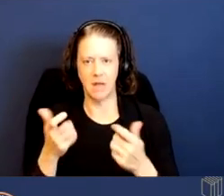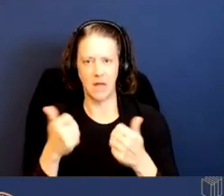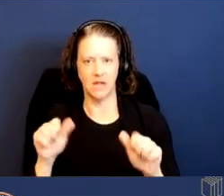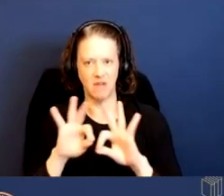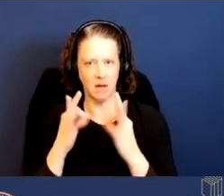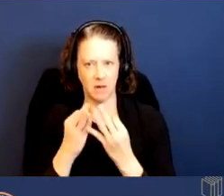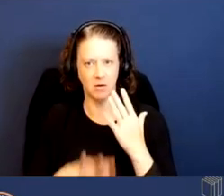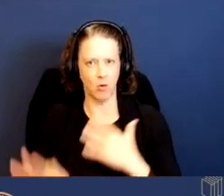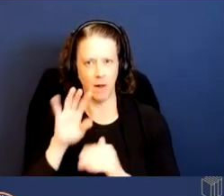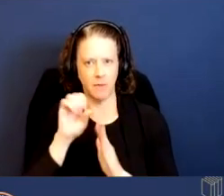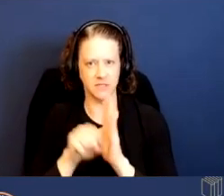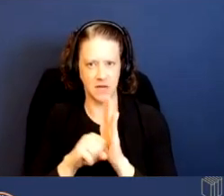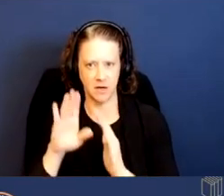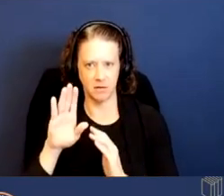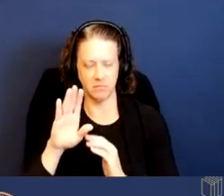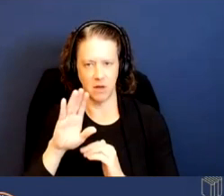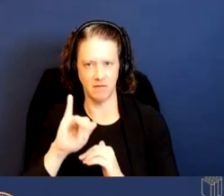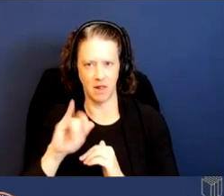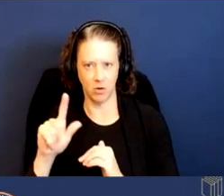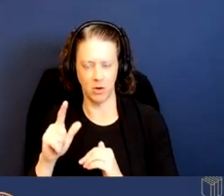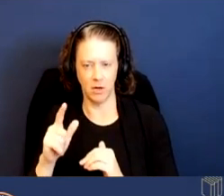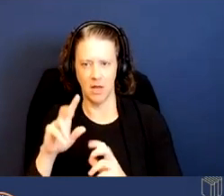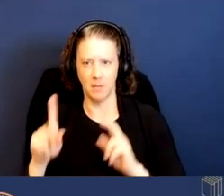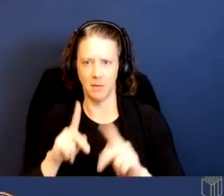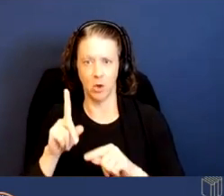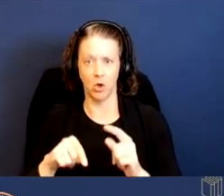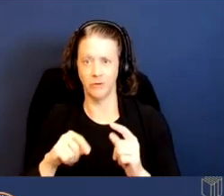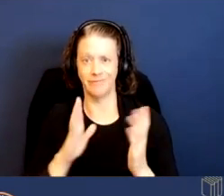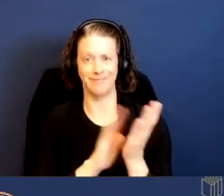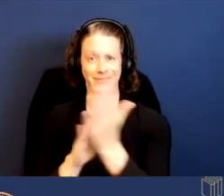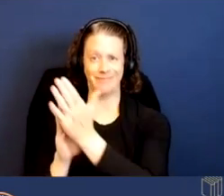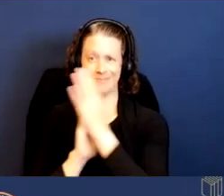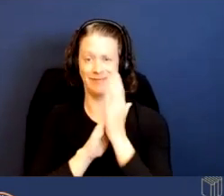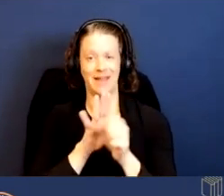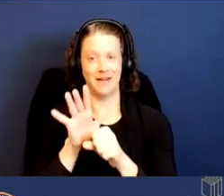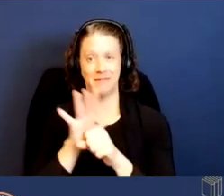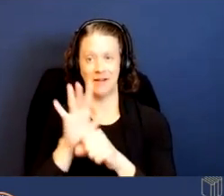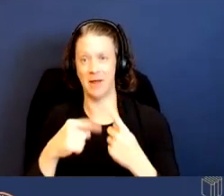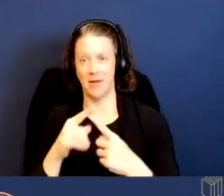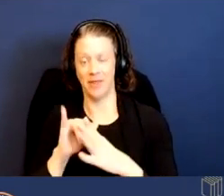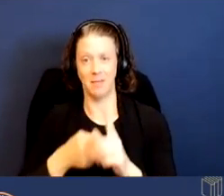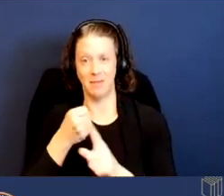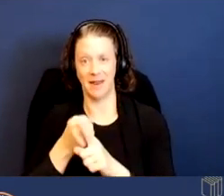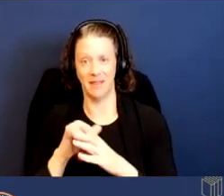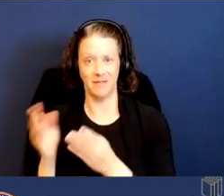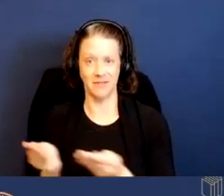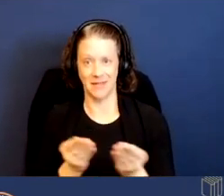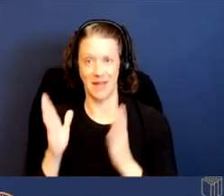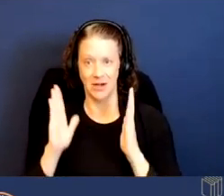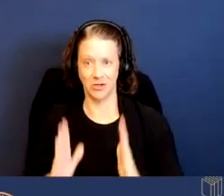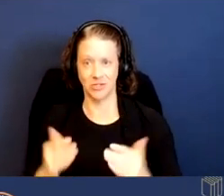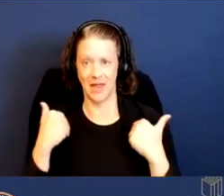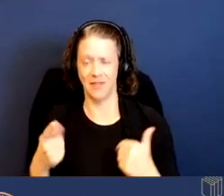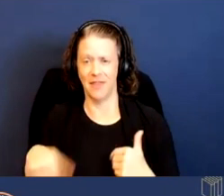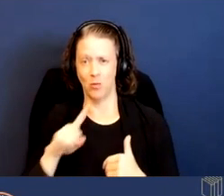know, I couldn't, you know, folks couldn't rave enough about the impact that the facilitators had. I mean, they